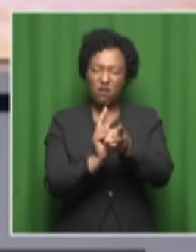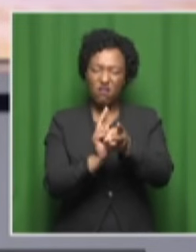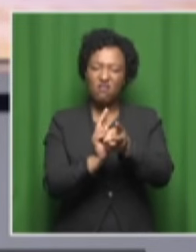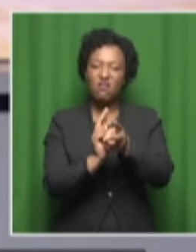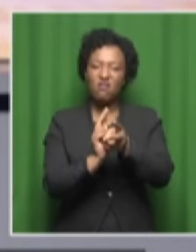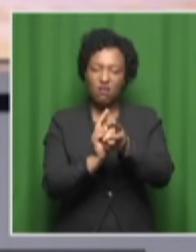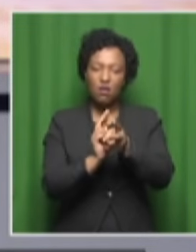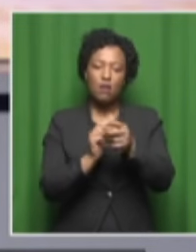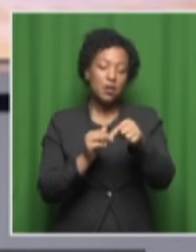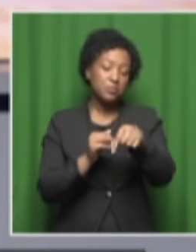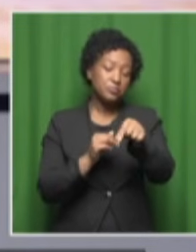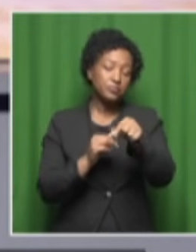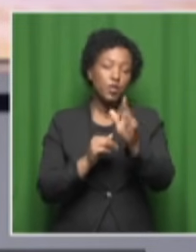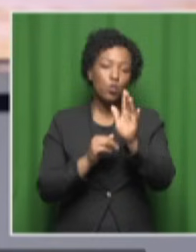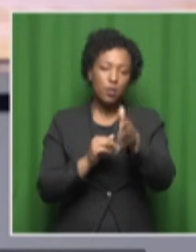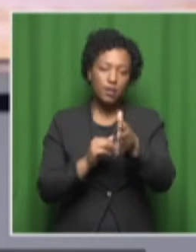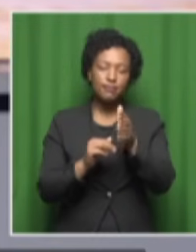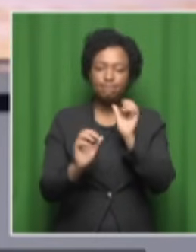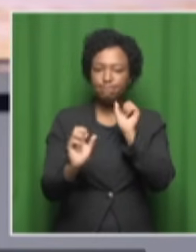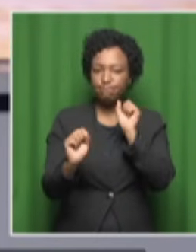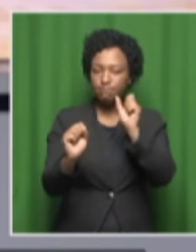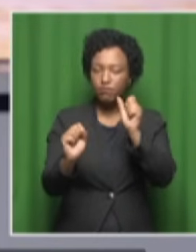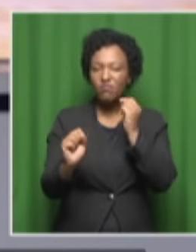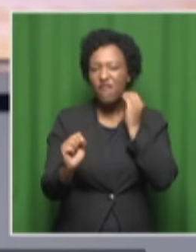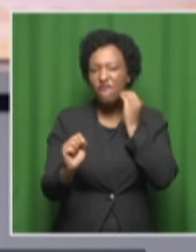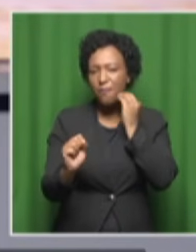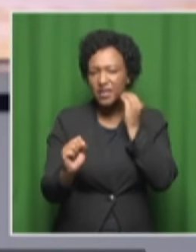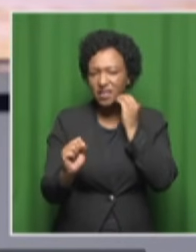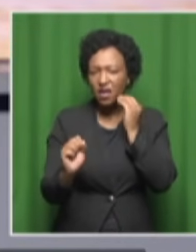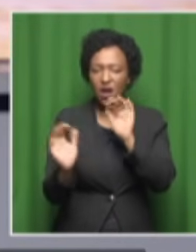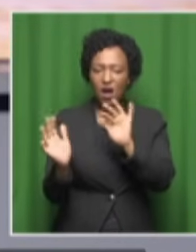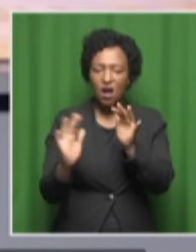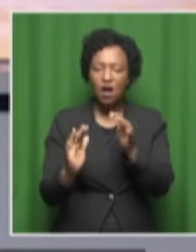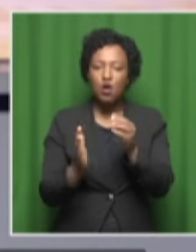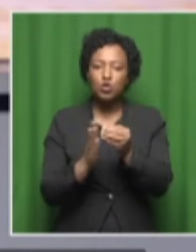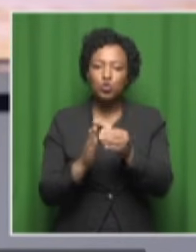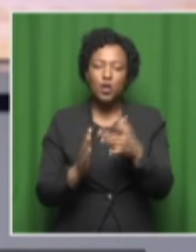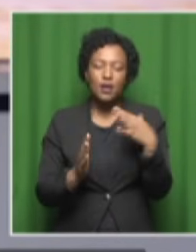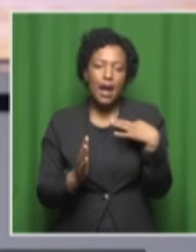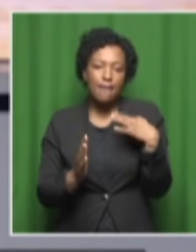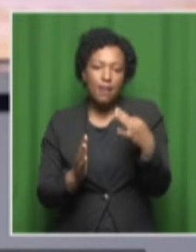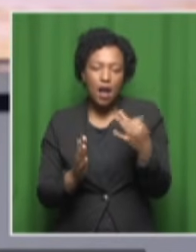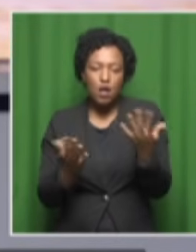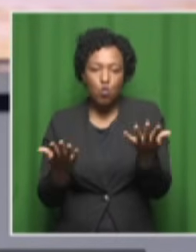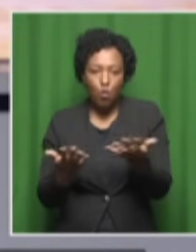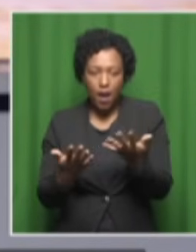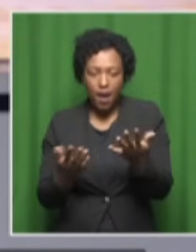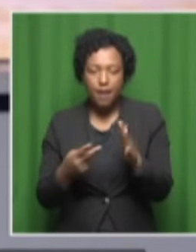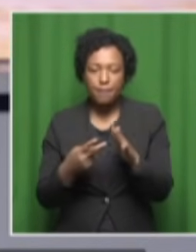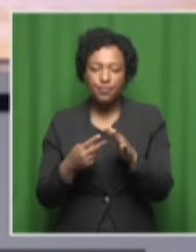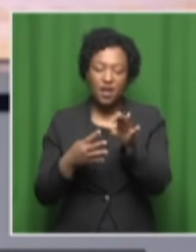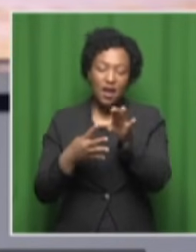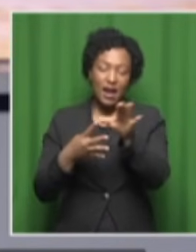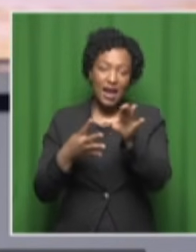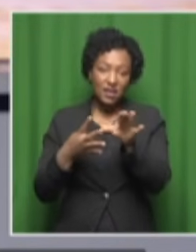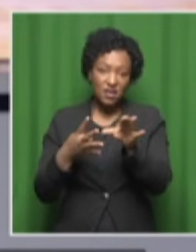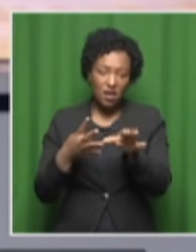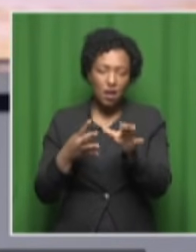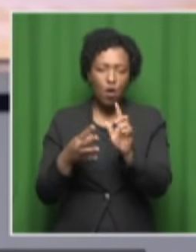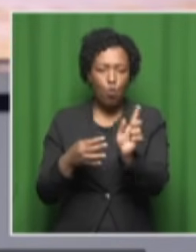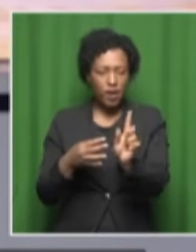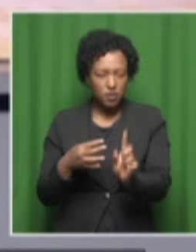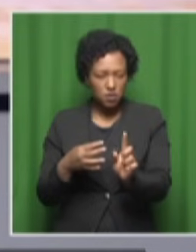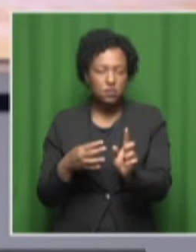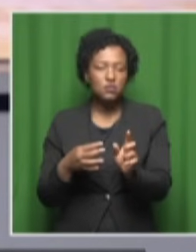be releasing details on where should students apply, what is the criteria, which is more or less similar to the NSFAS, only